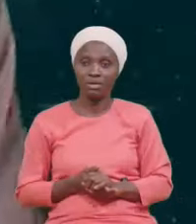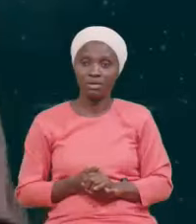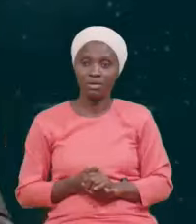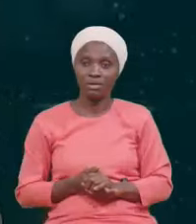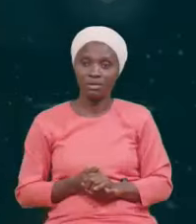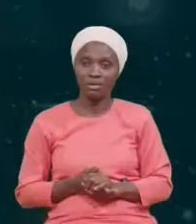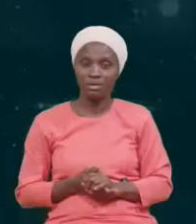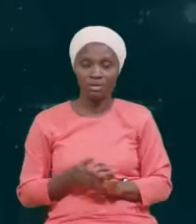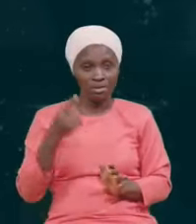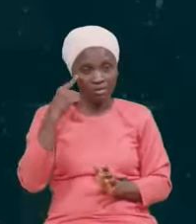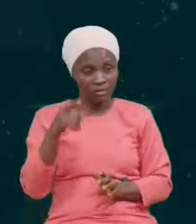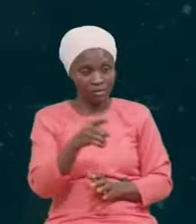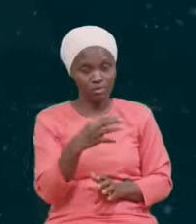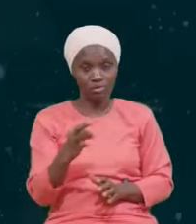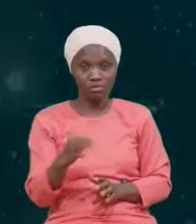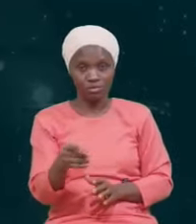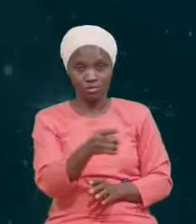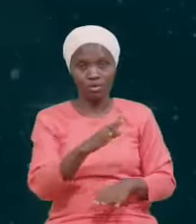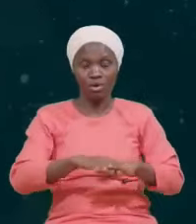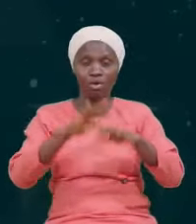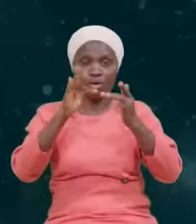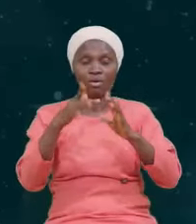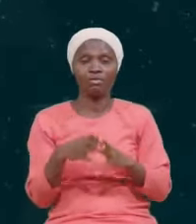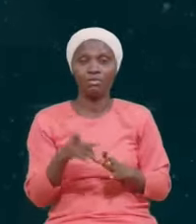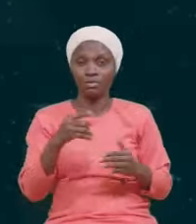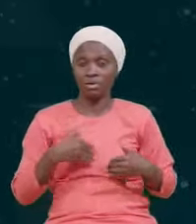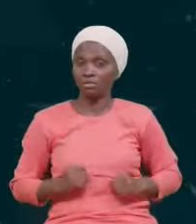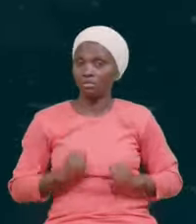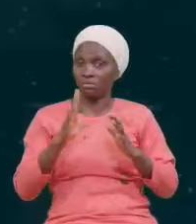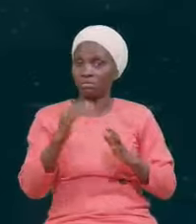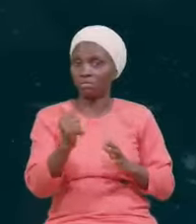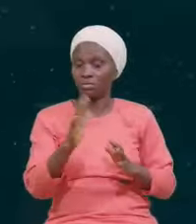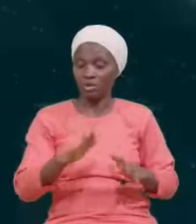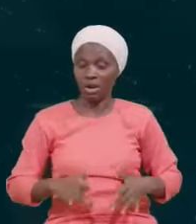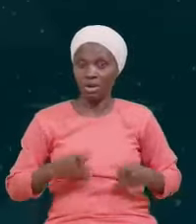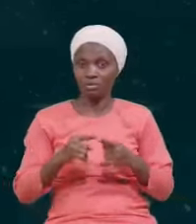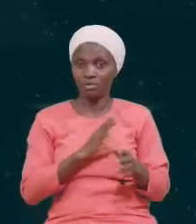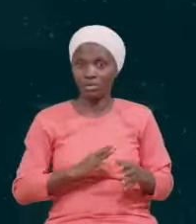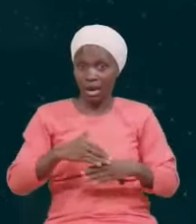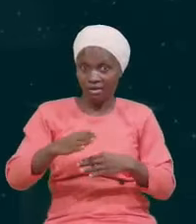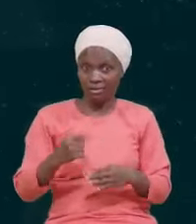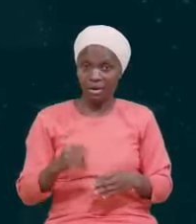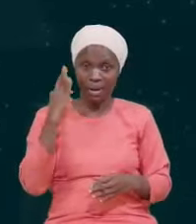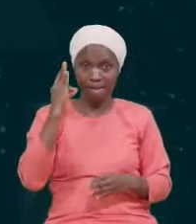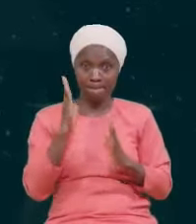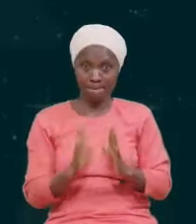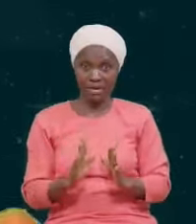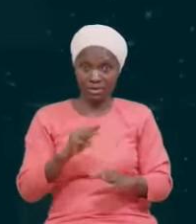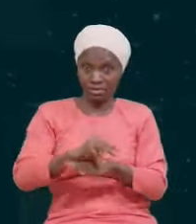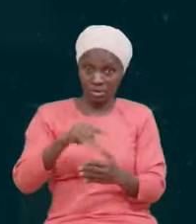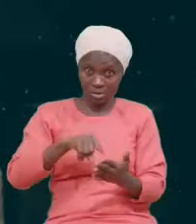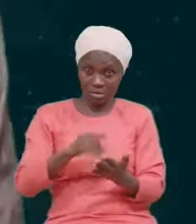for those of you who are online, you've given your life to Christ after the pastor's message this